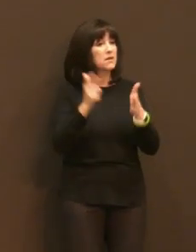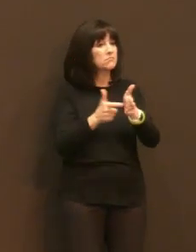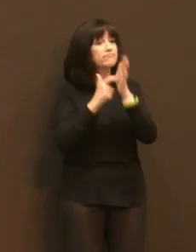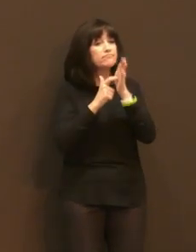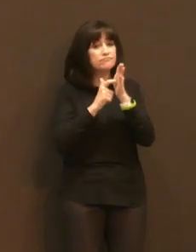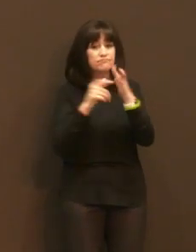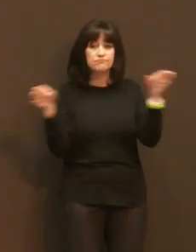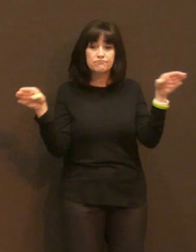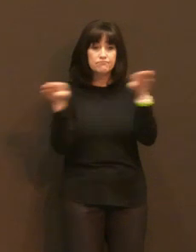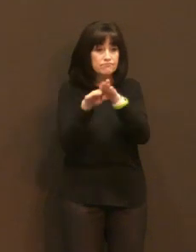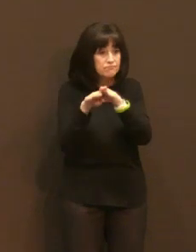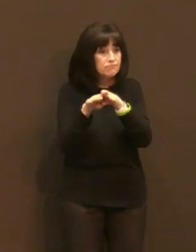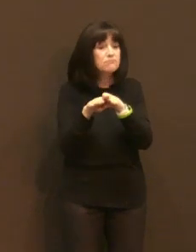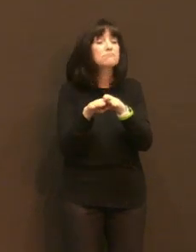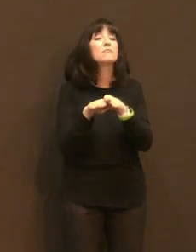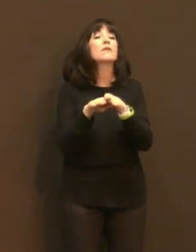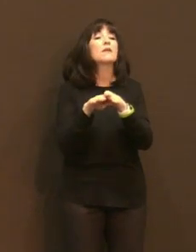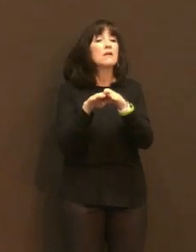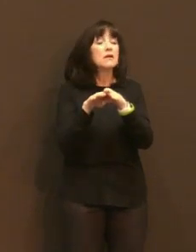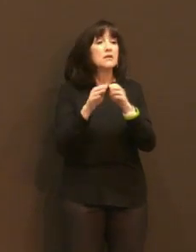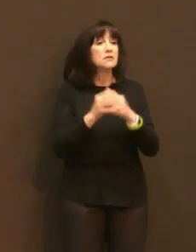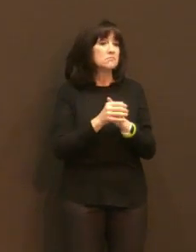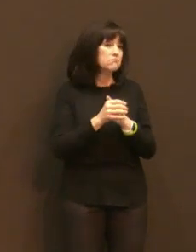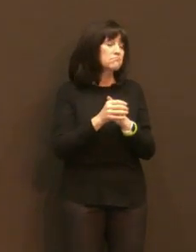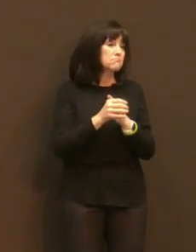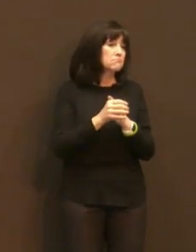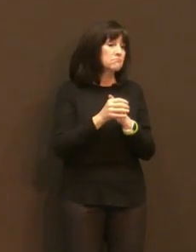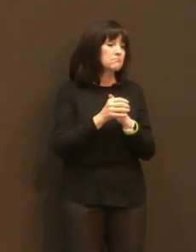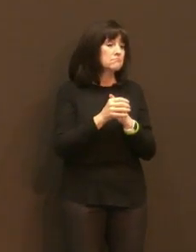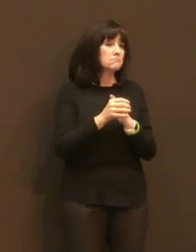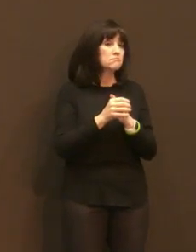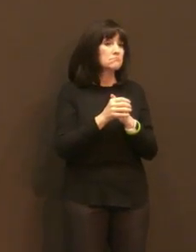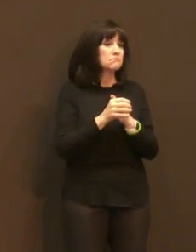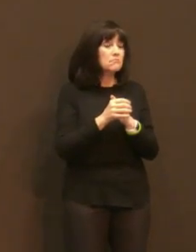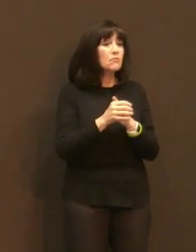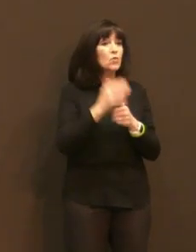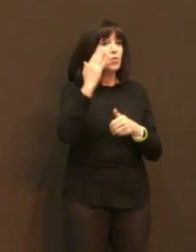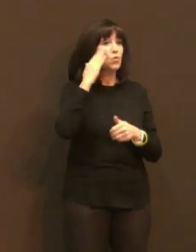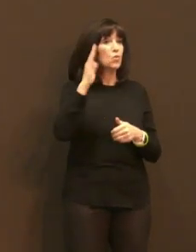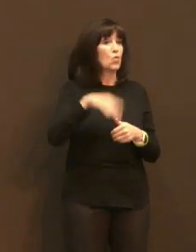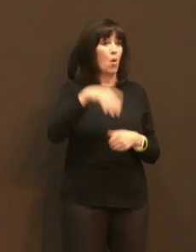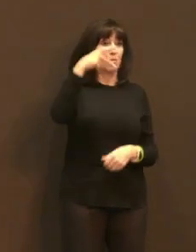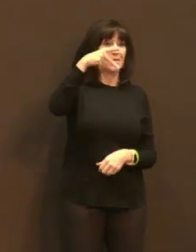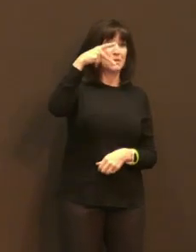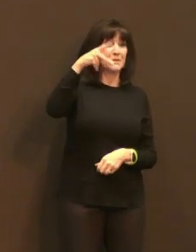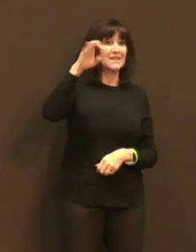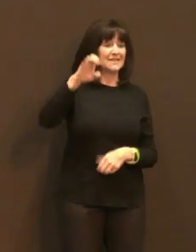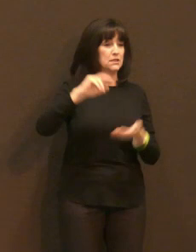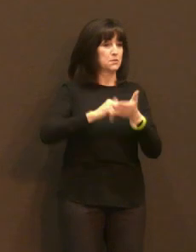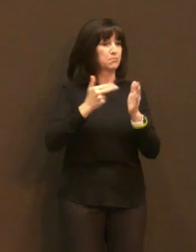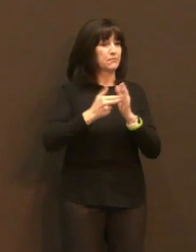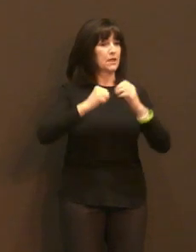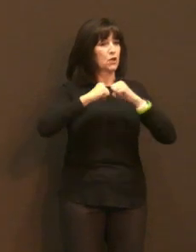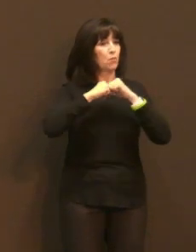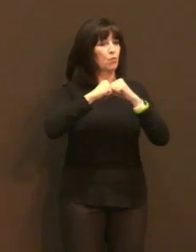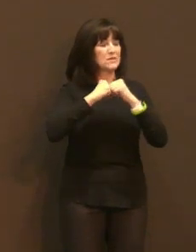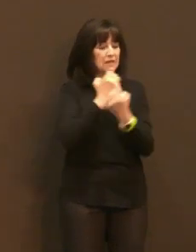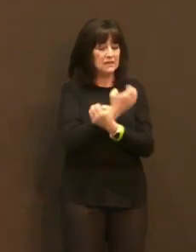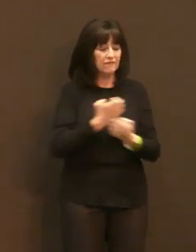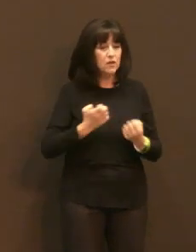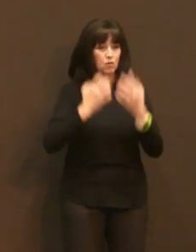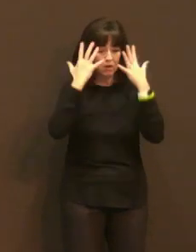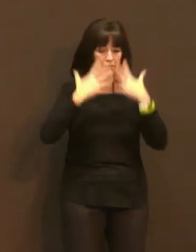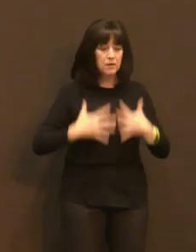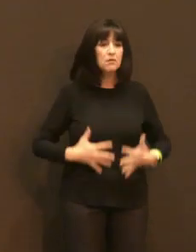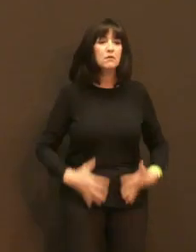orders from public health. Lastly, personal protective equipment. We know that's a hot topic. We have feel